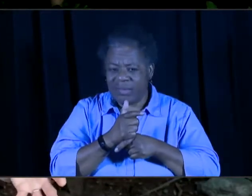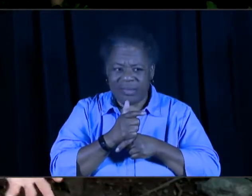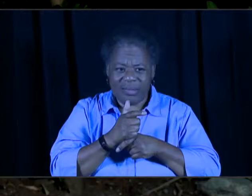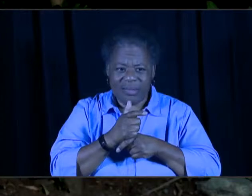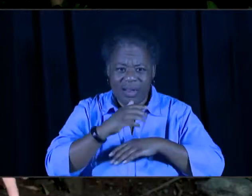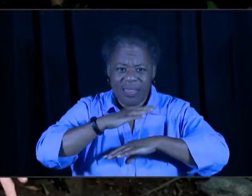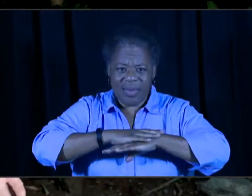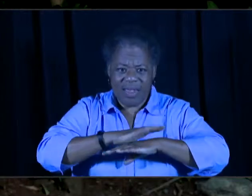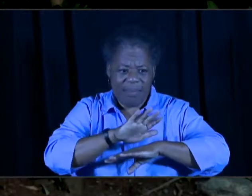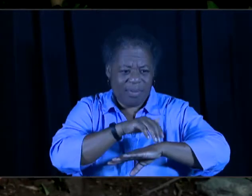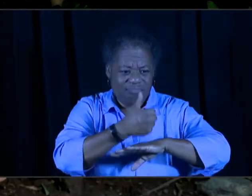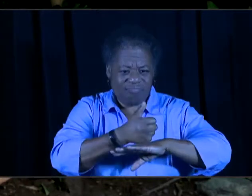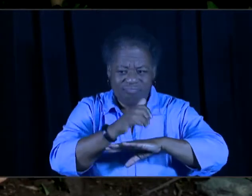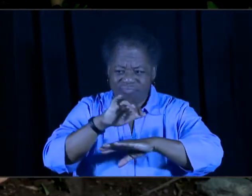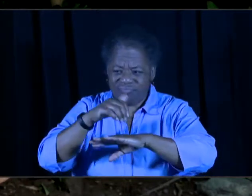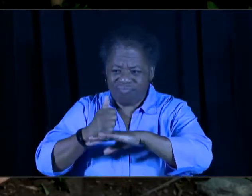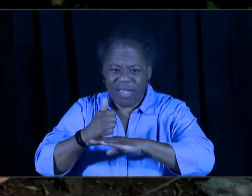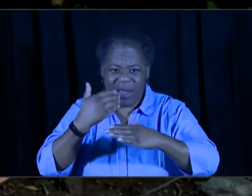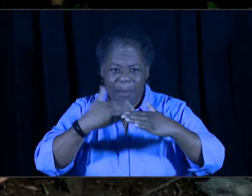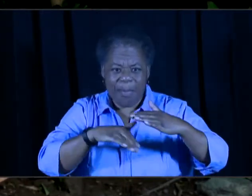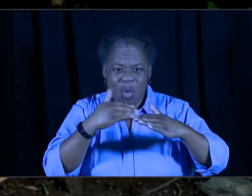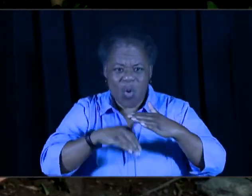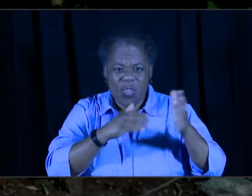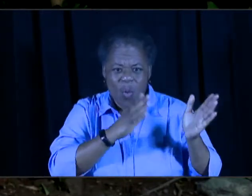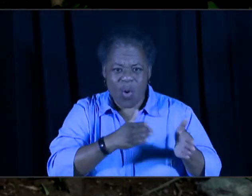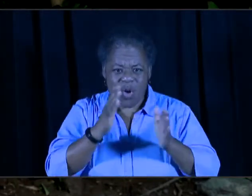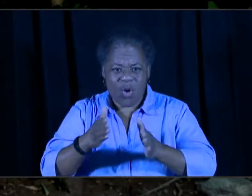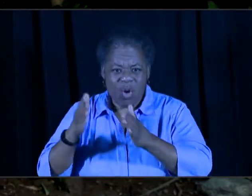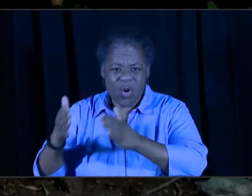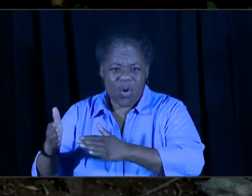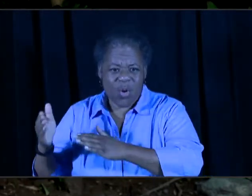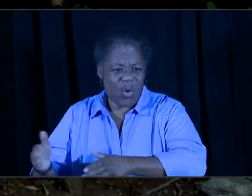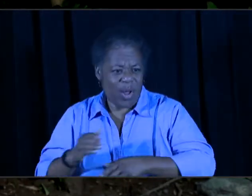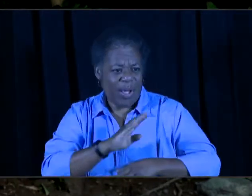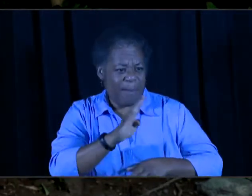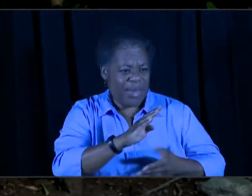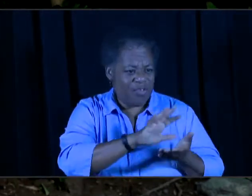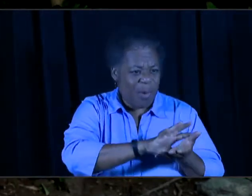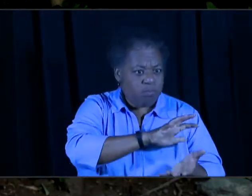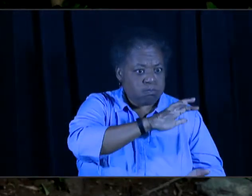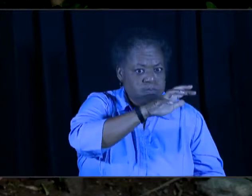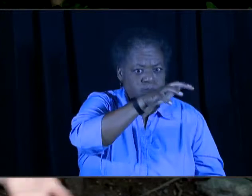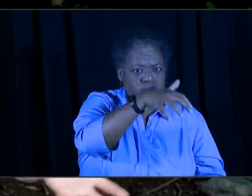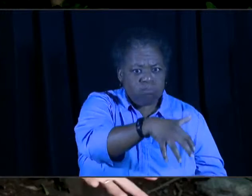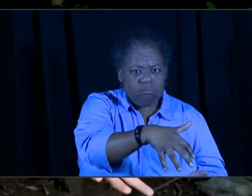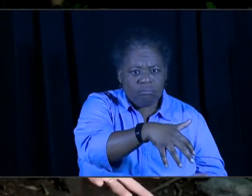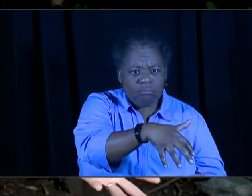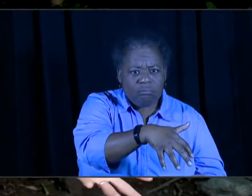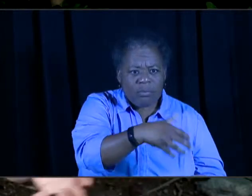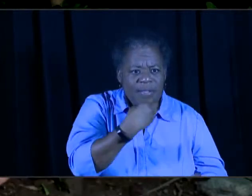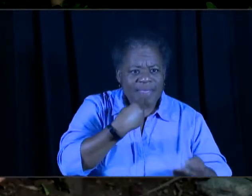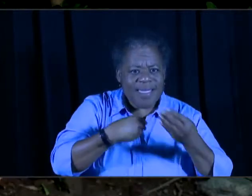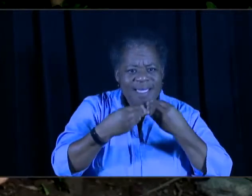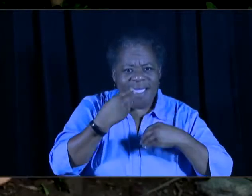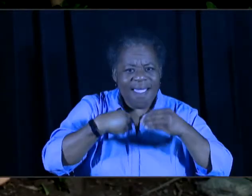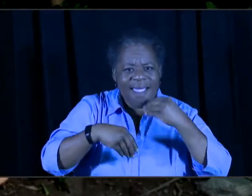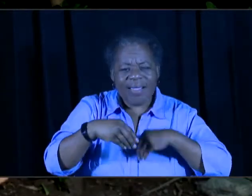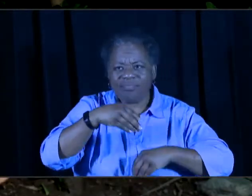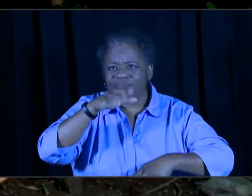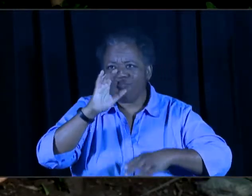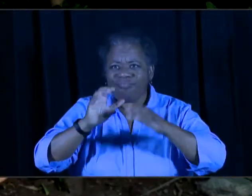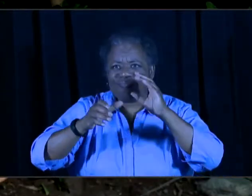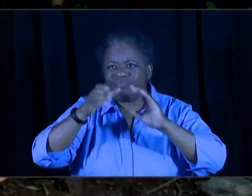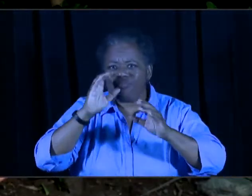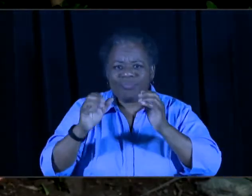been set for them in their own birth order. And Benjamin's portion was the largest, and they ate and drank in Joseph's